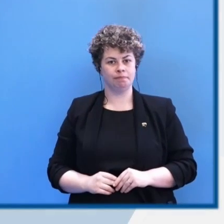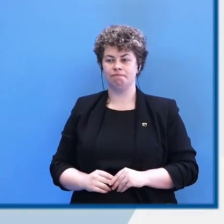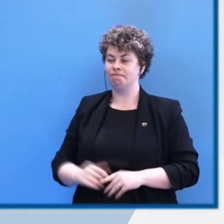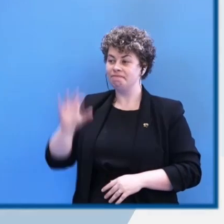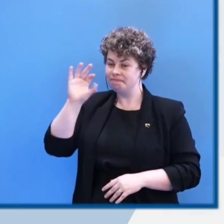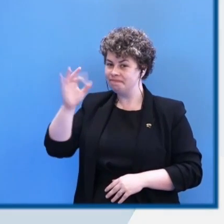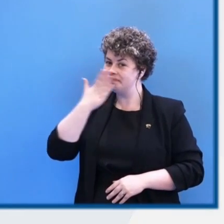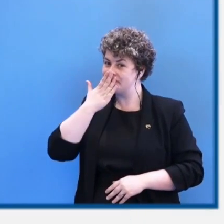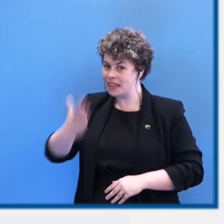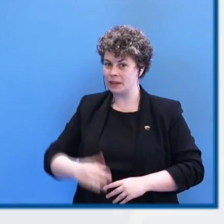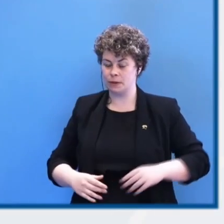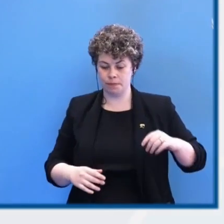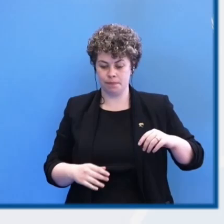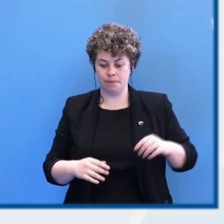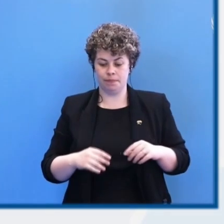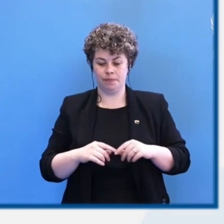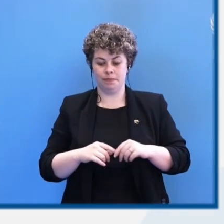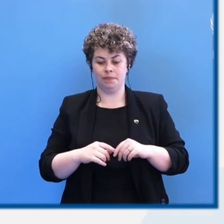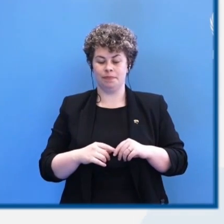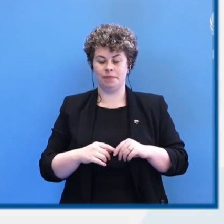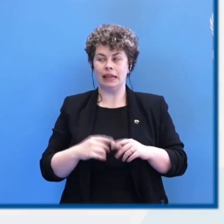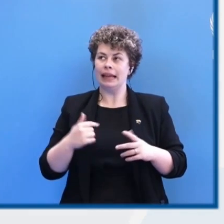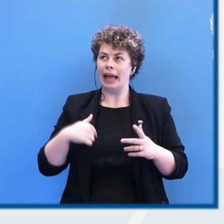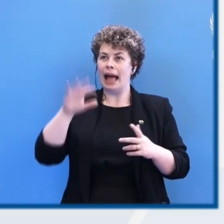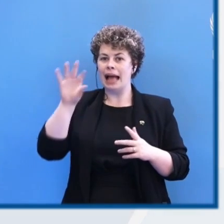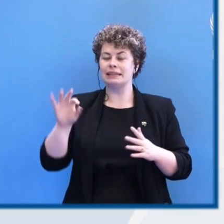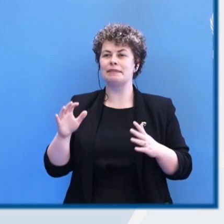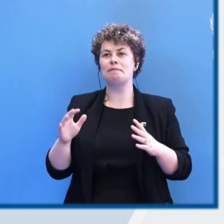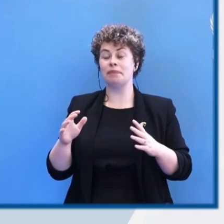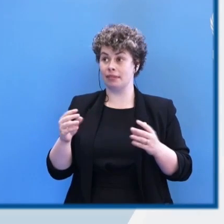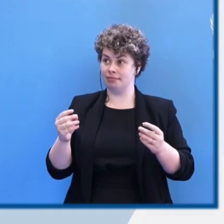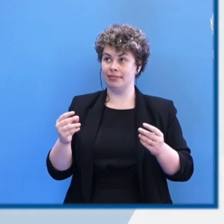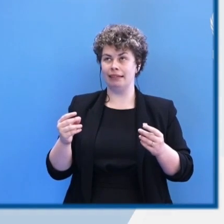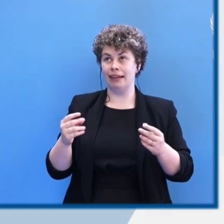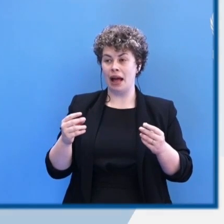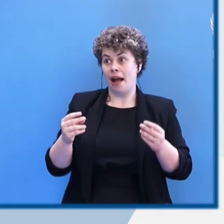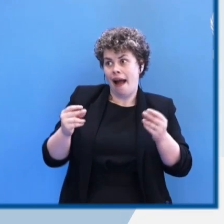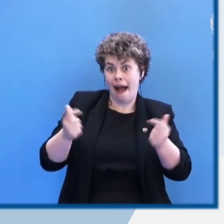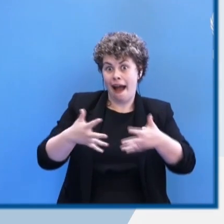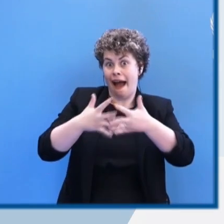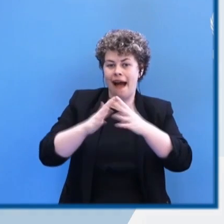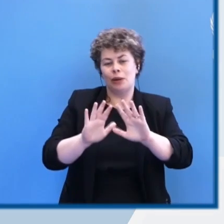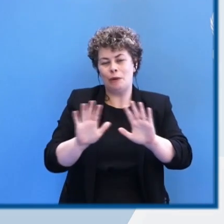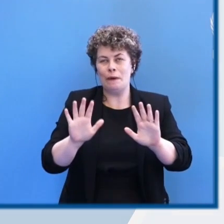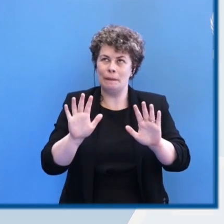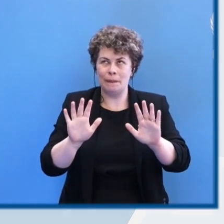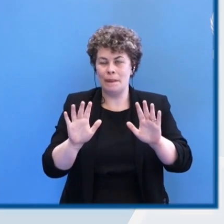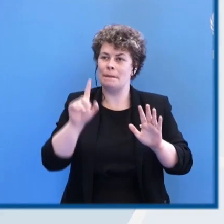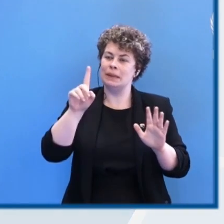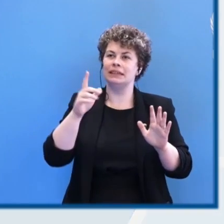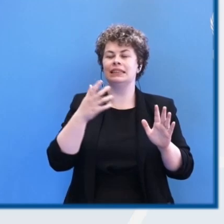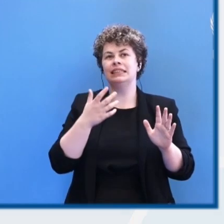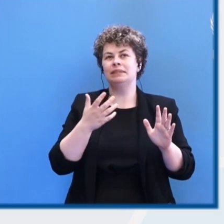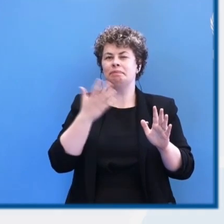How, I won't say easy, but could you mention one barrier